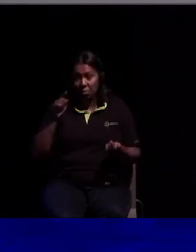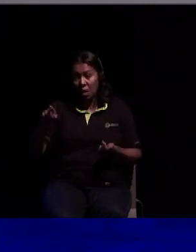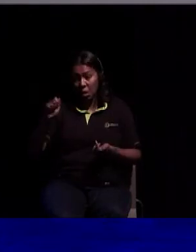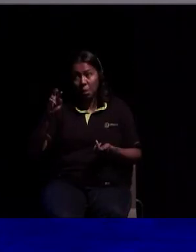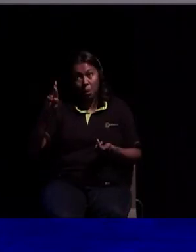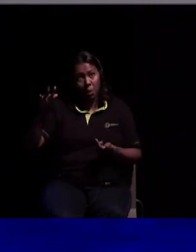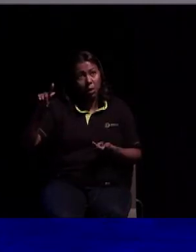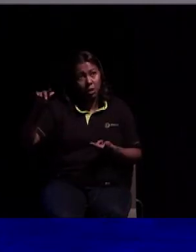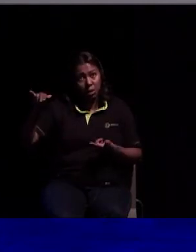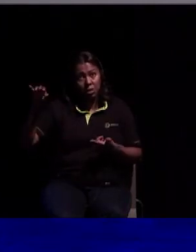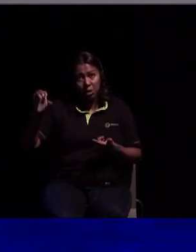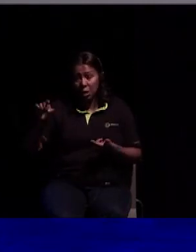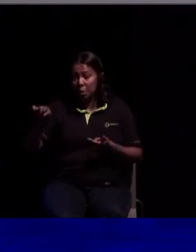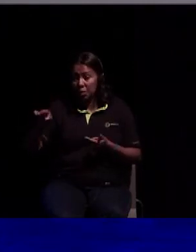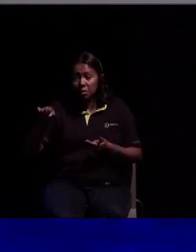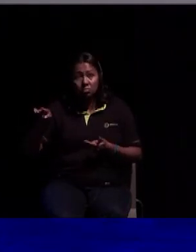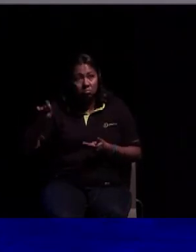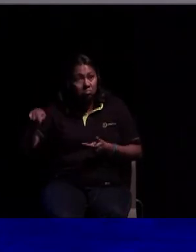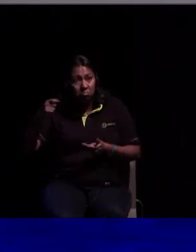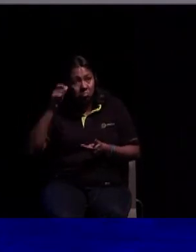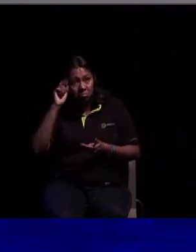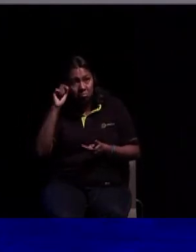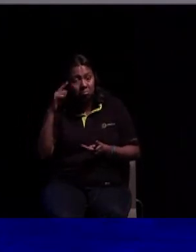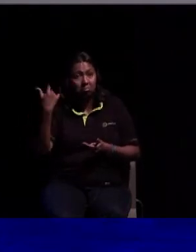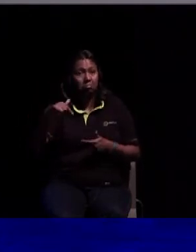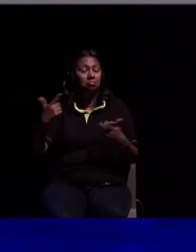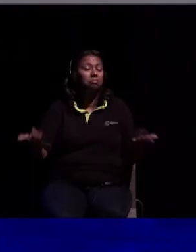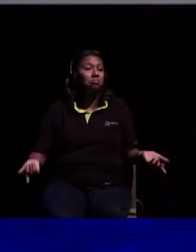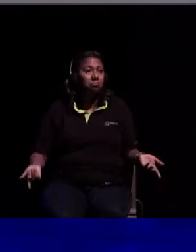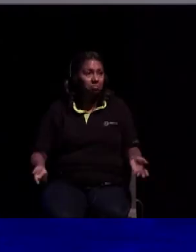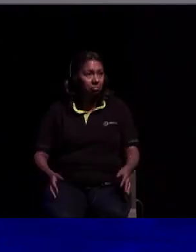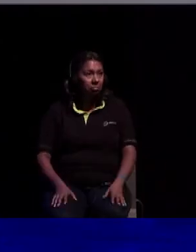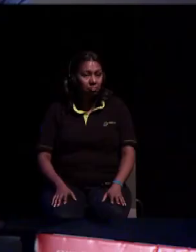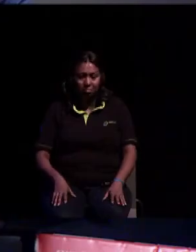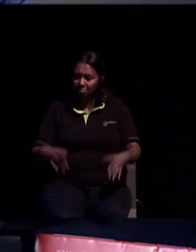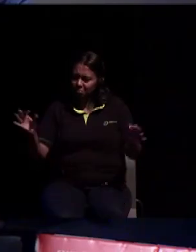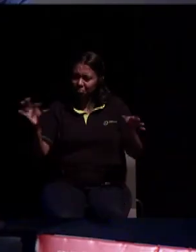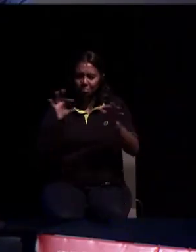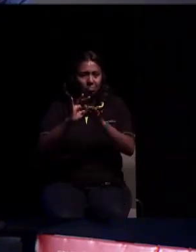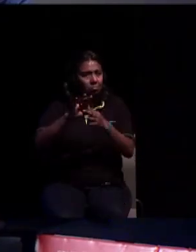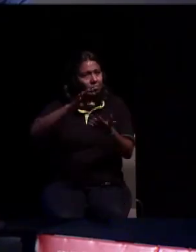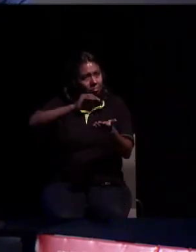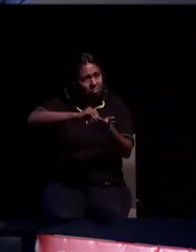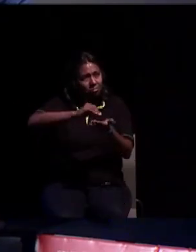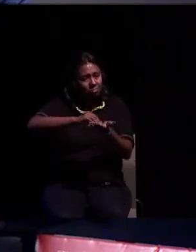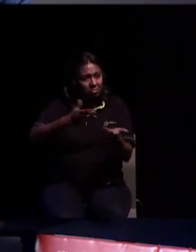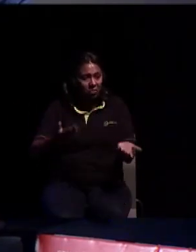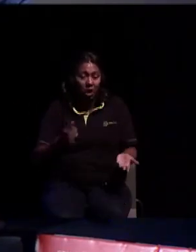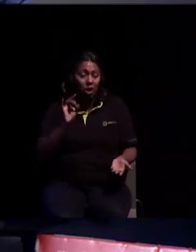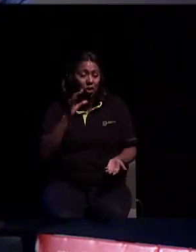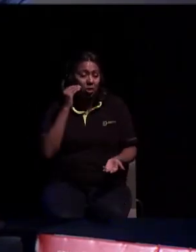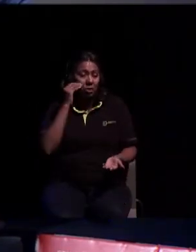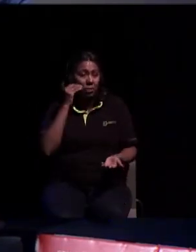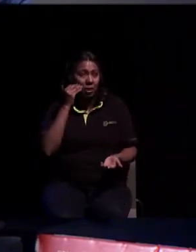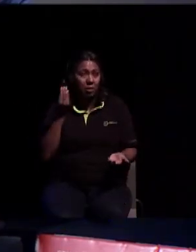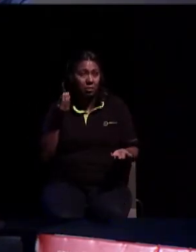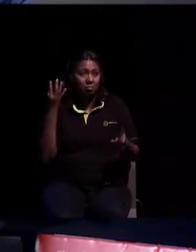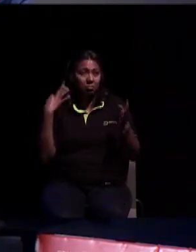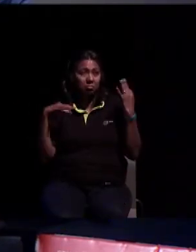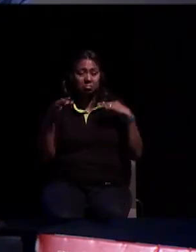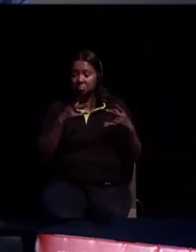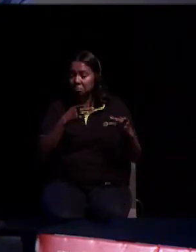the reconciliation. It's just a tourism experience in that case. So by and large, the people that are interested in